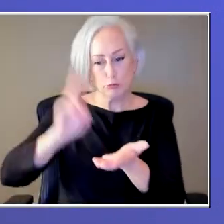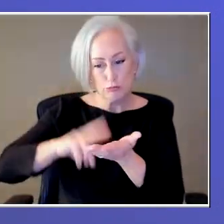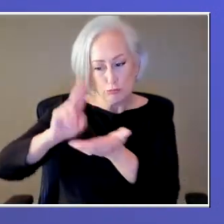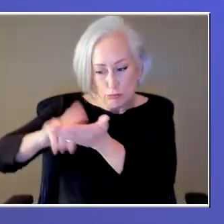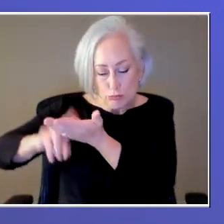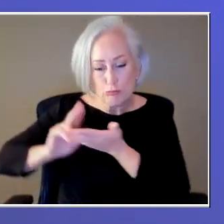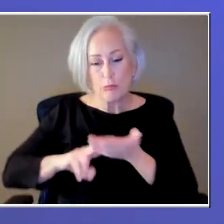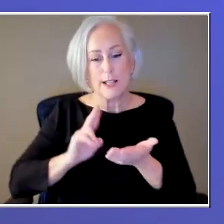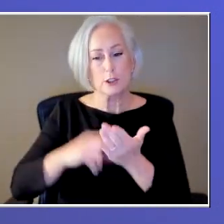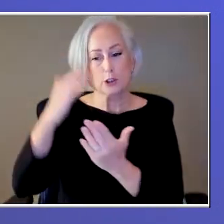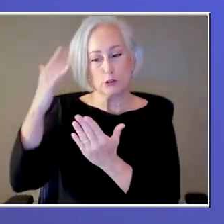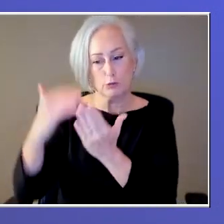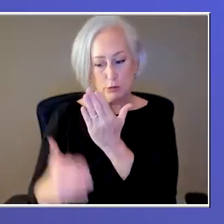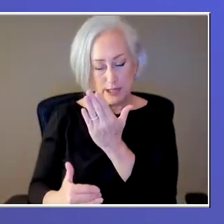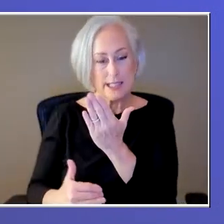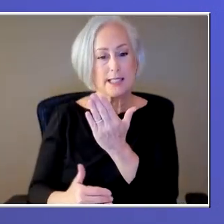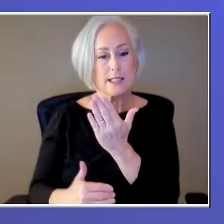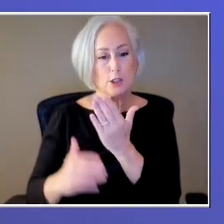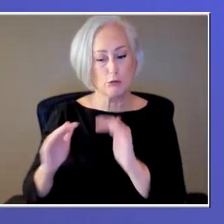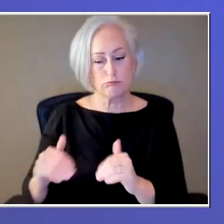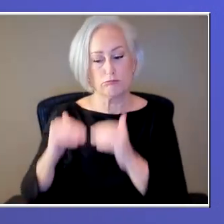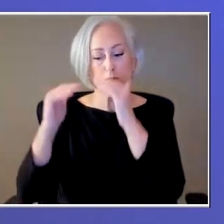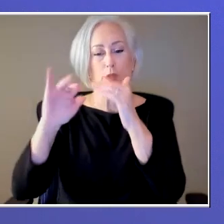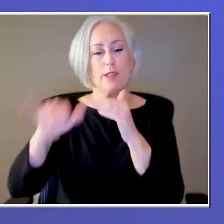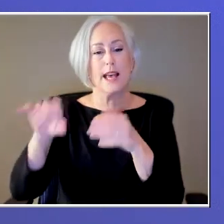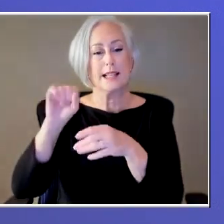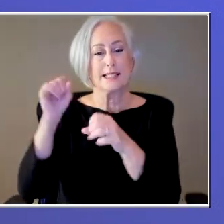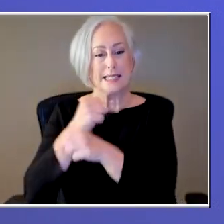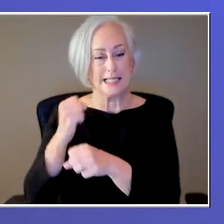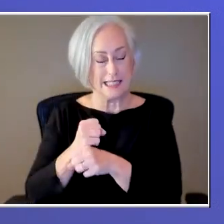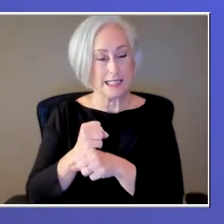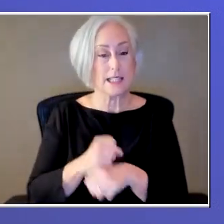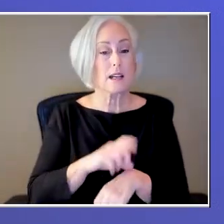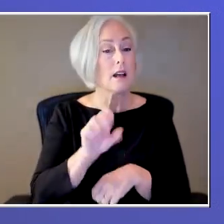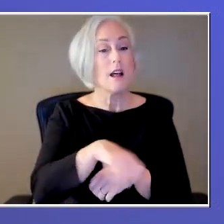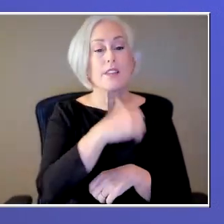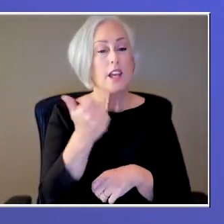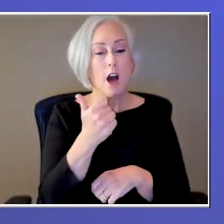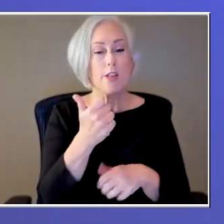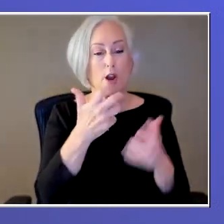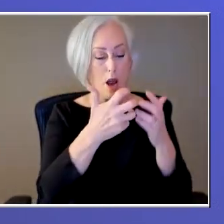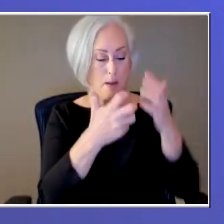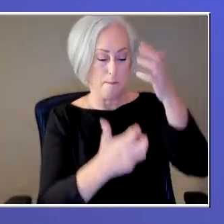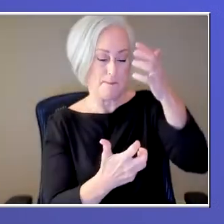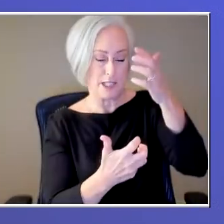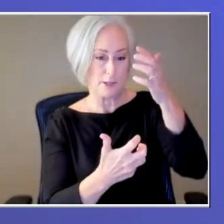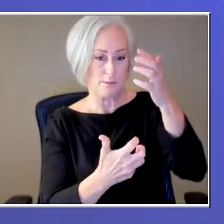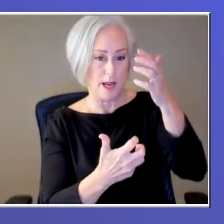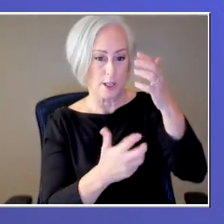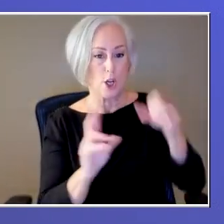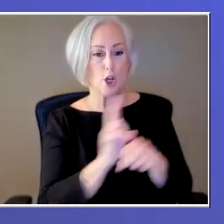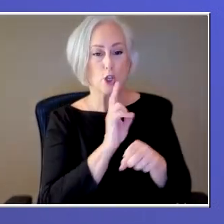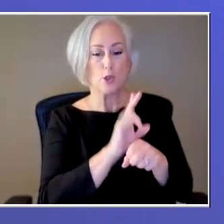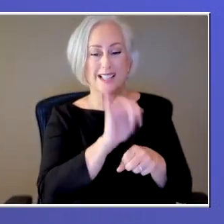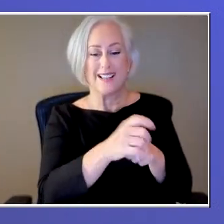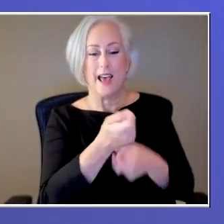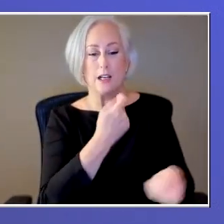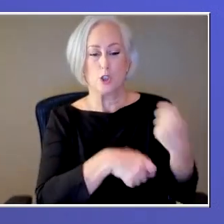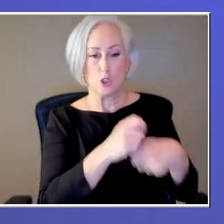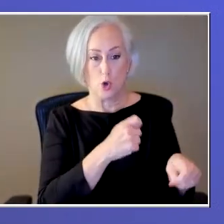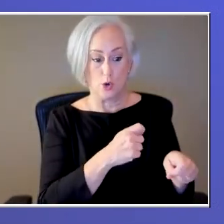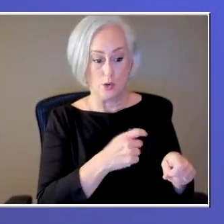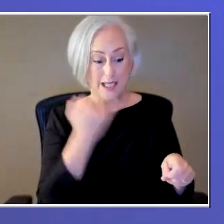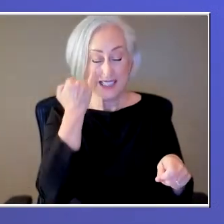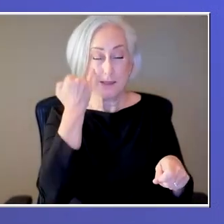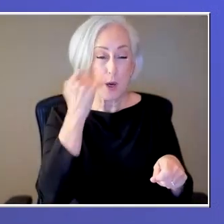And another one is improvements in using mismatched donor transplants. So if we can find a donor that is